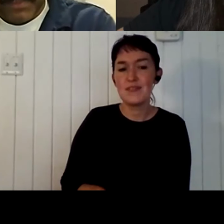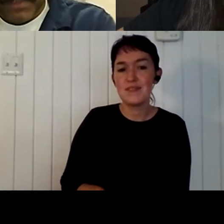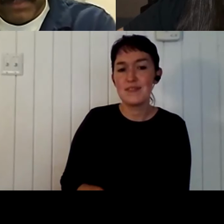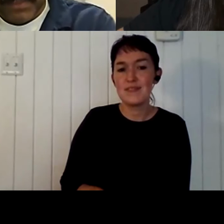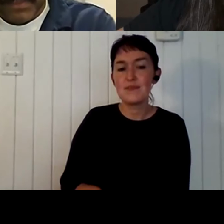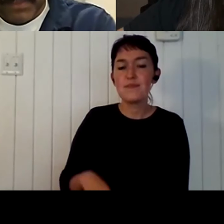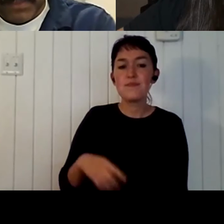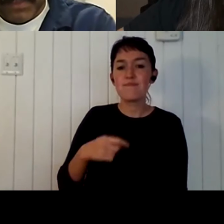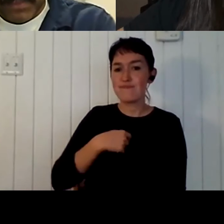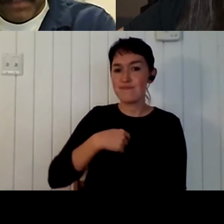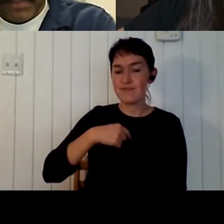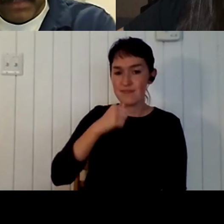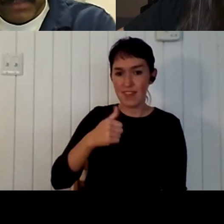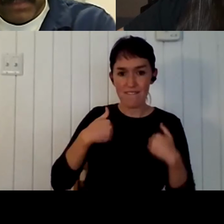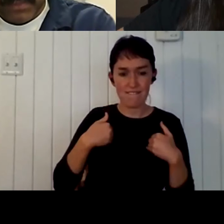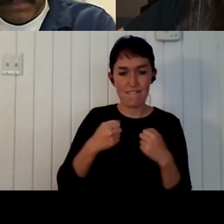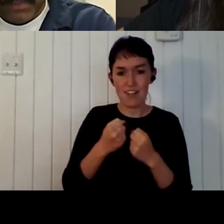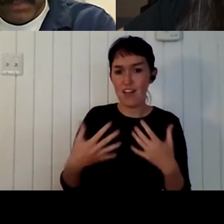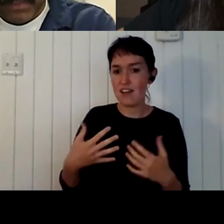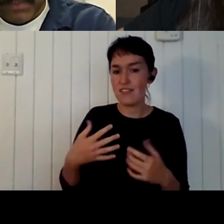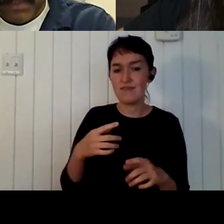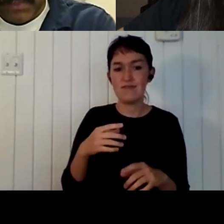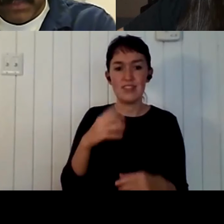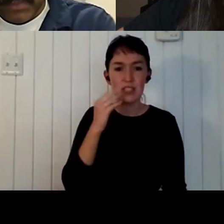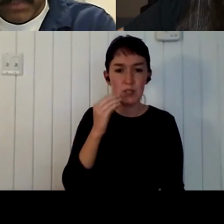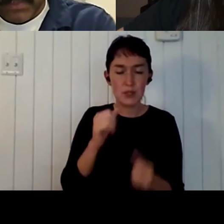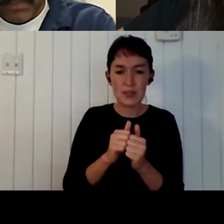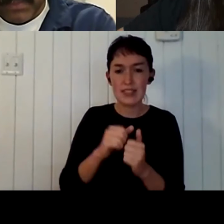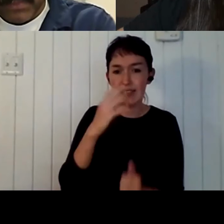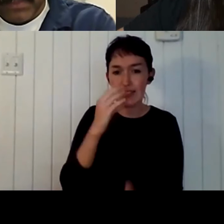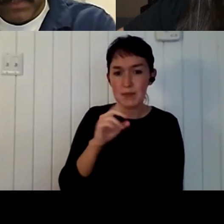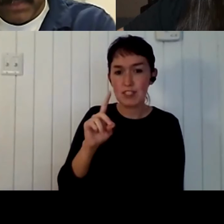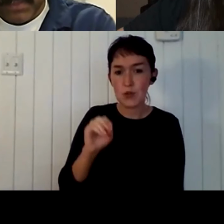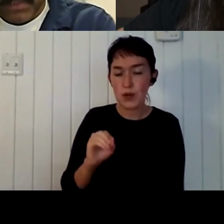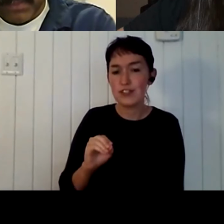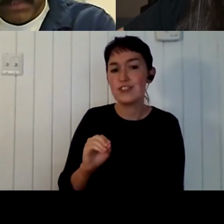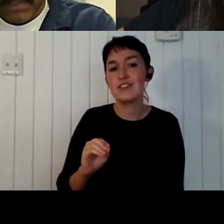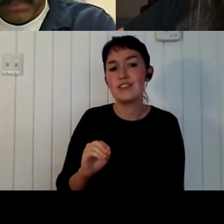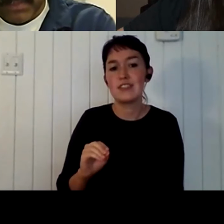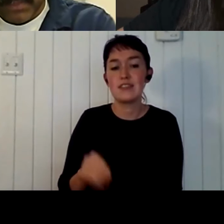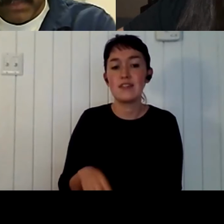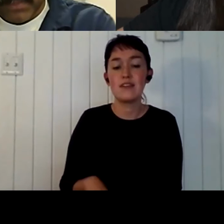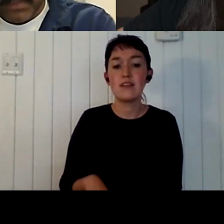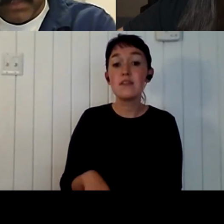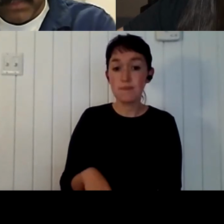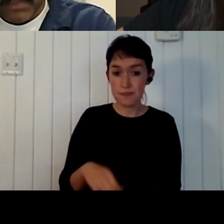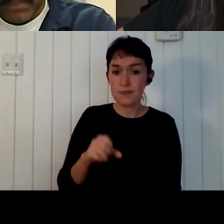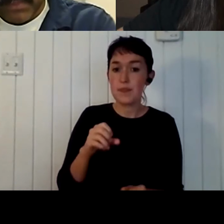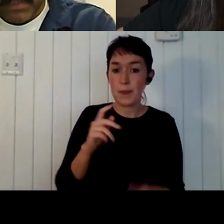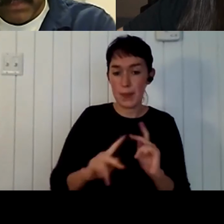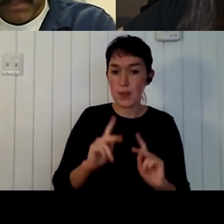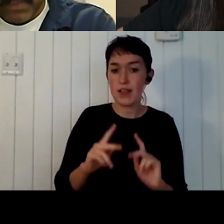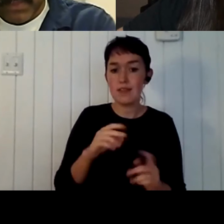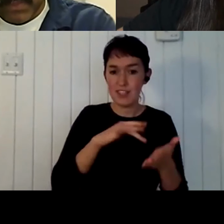a ton of experience with sort of sleep disorders in terms of, there are definitely people studying this. And as far as I know,